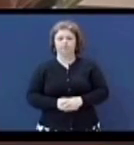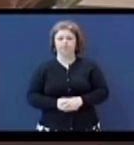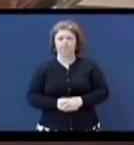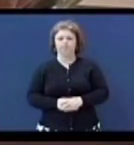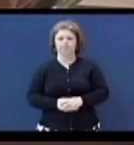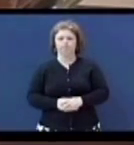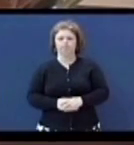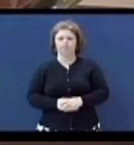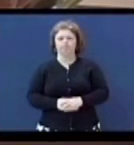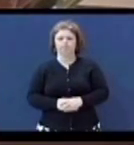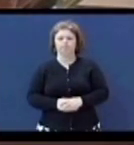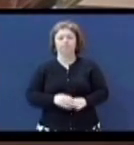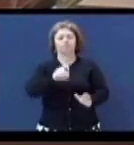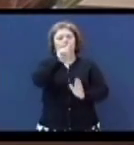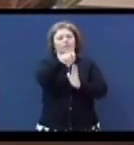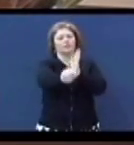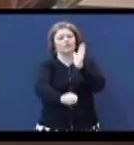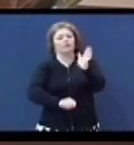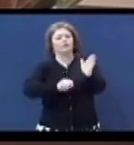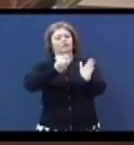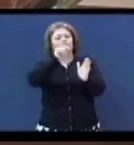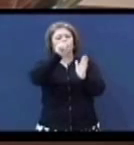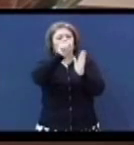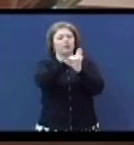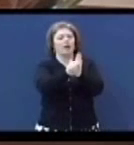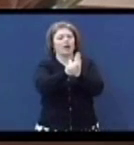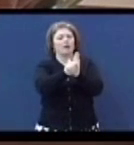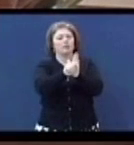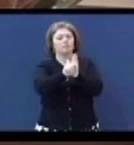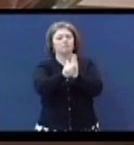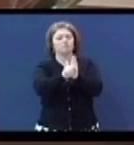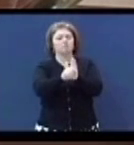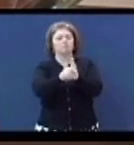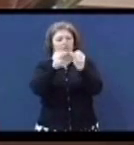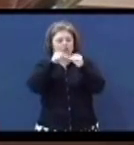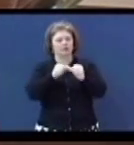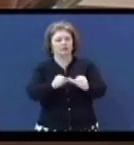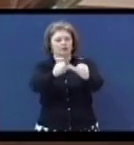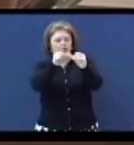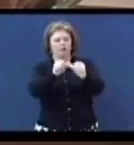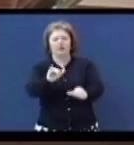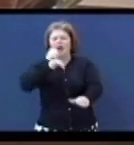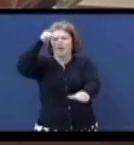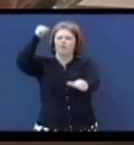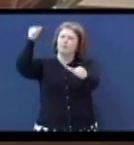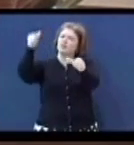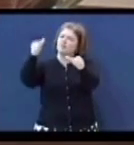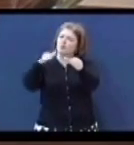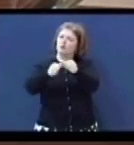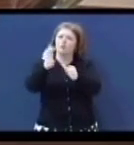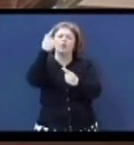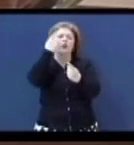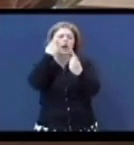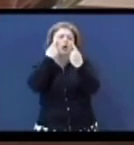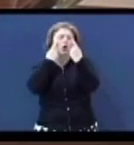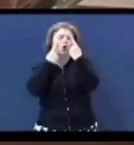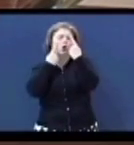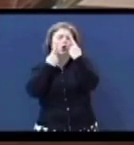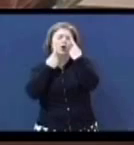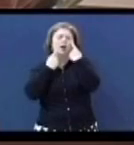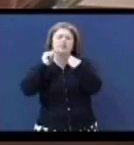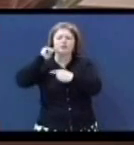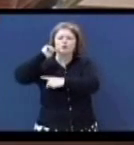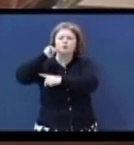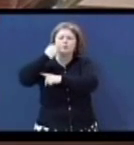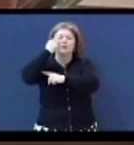Times were playing, I can see. When I cried those bitter tears, oh,